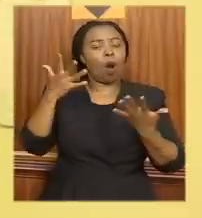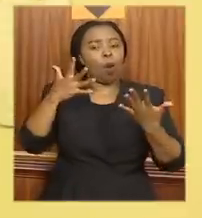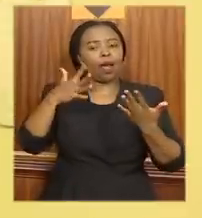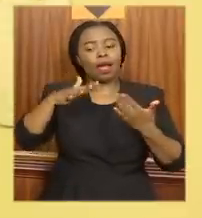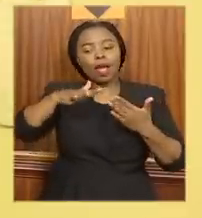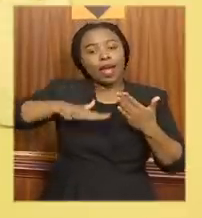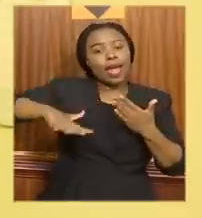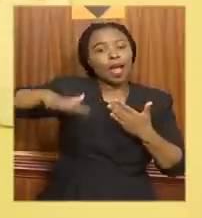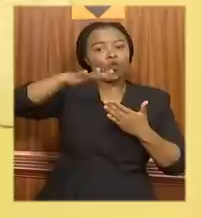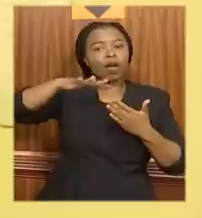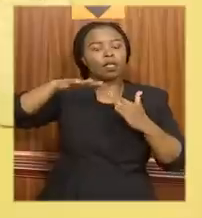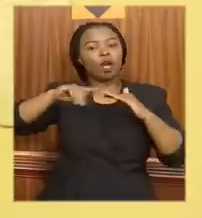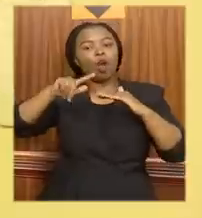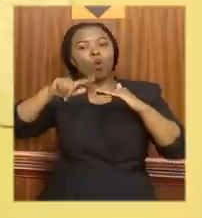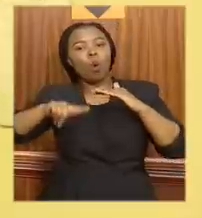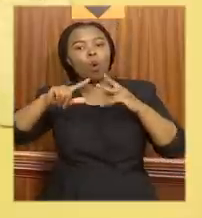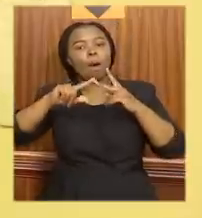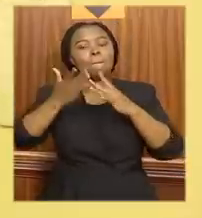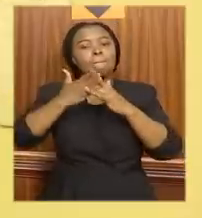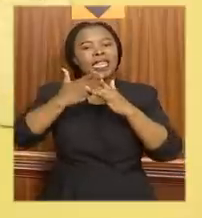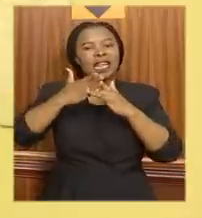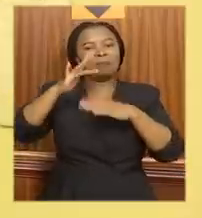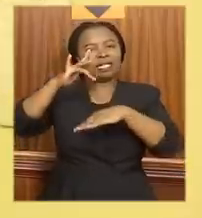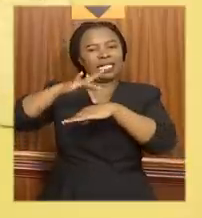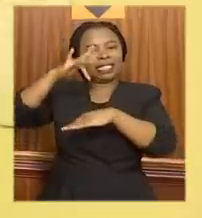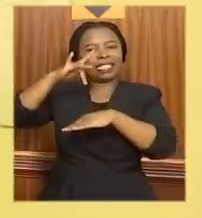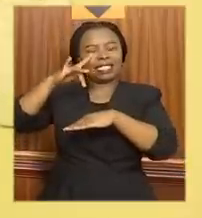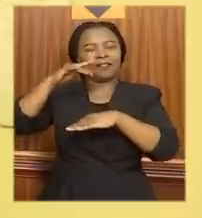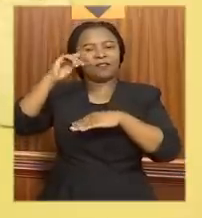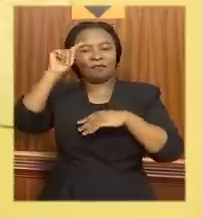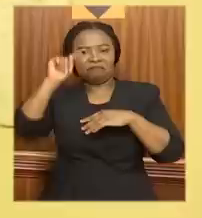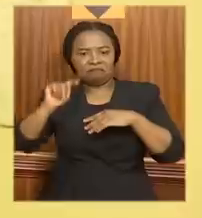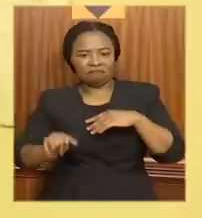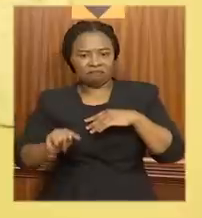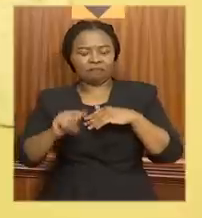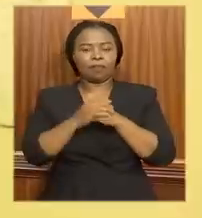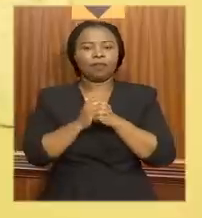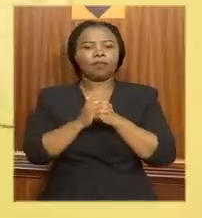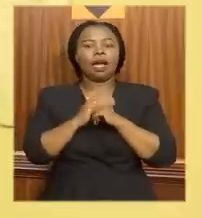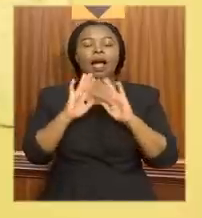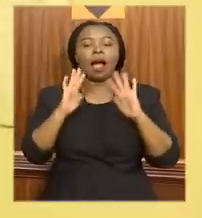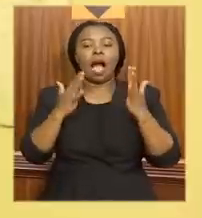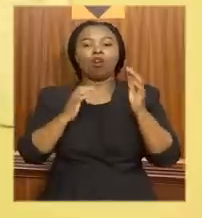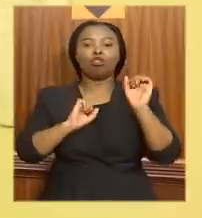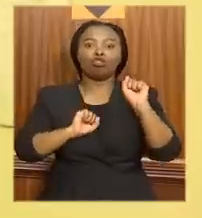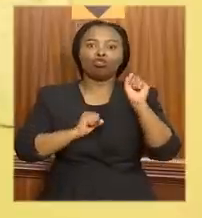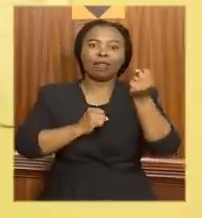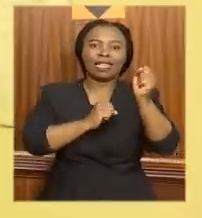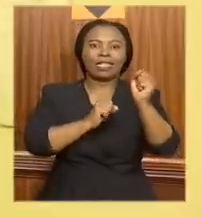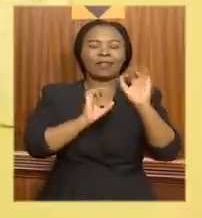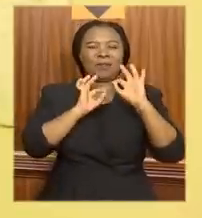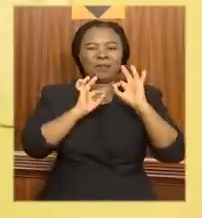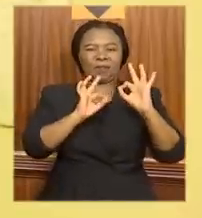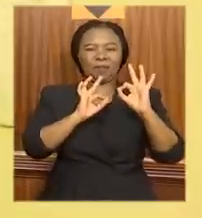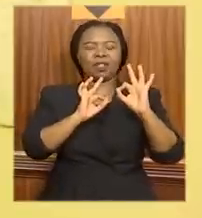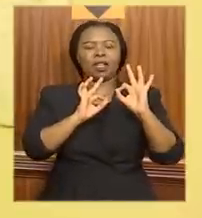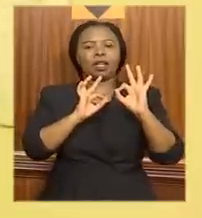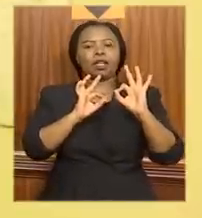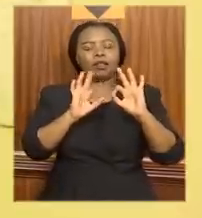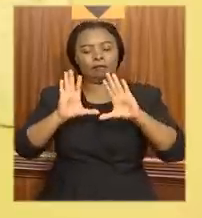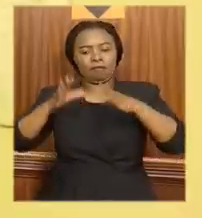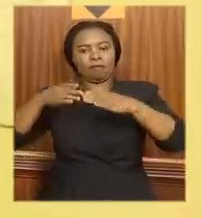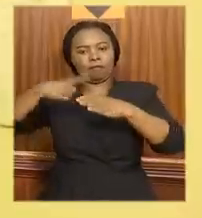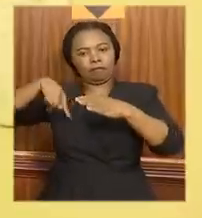medium sensitivity and within the strategic electricity corridors. We're